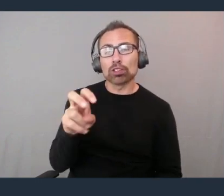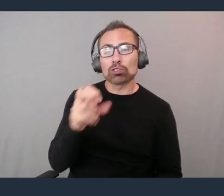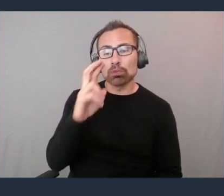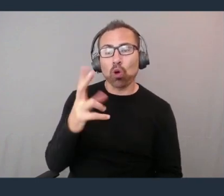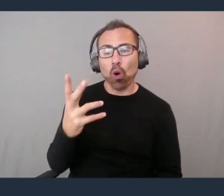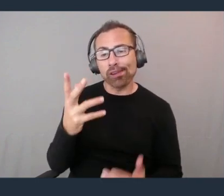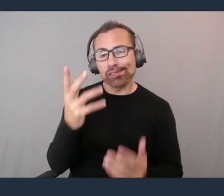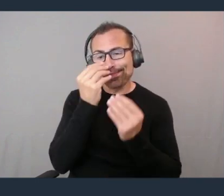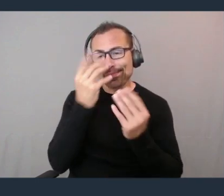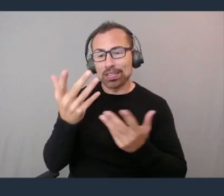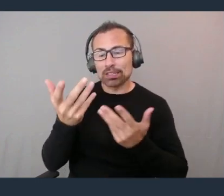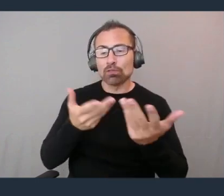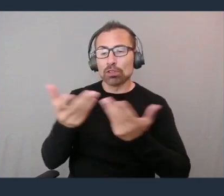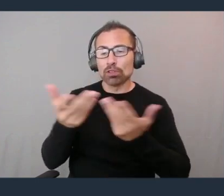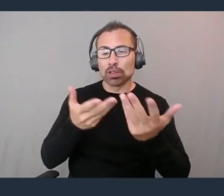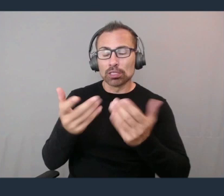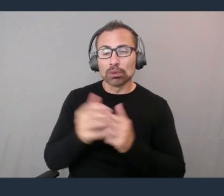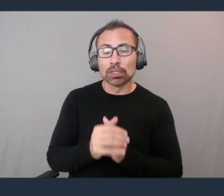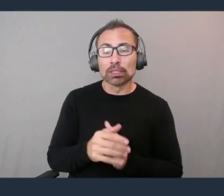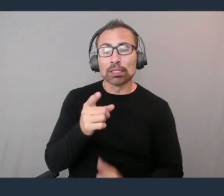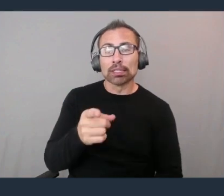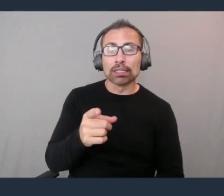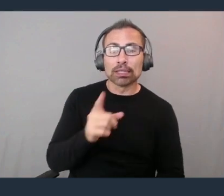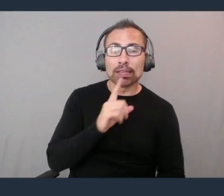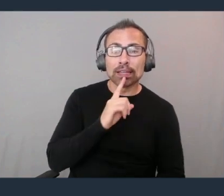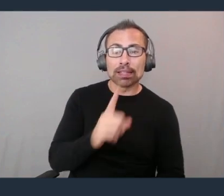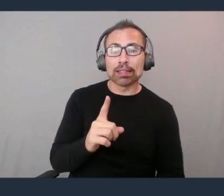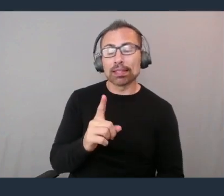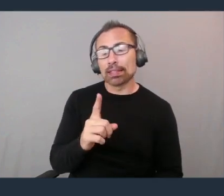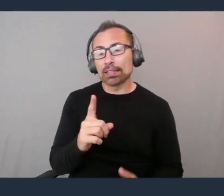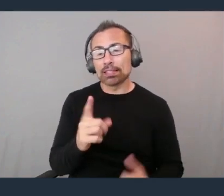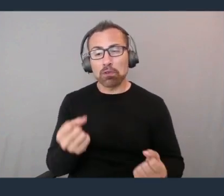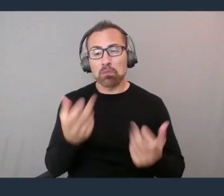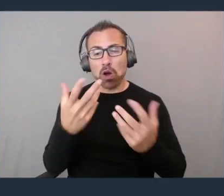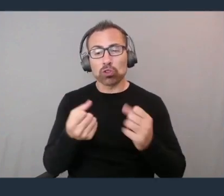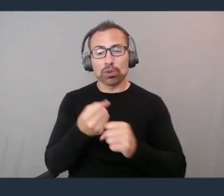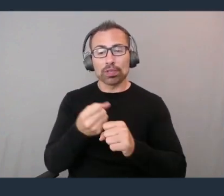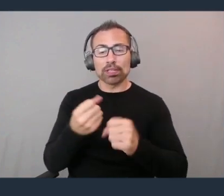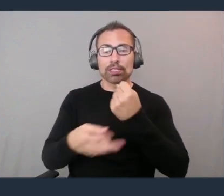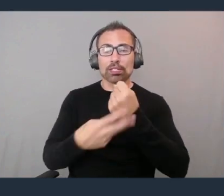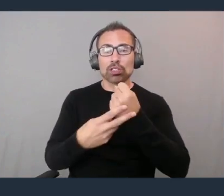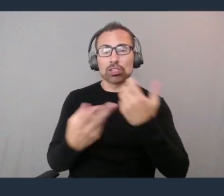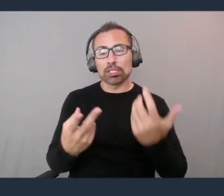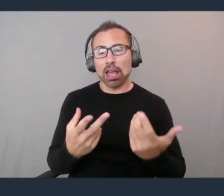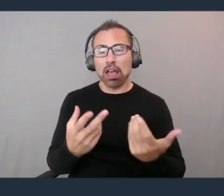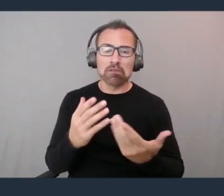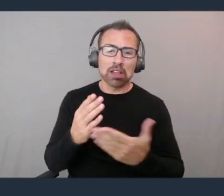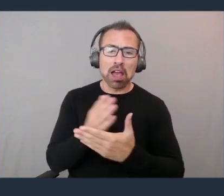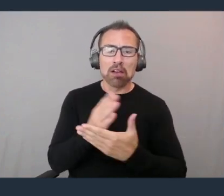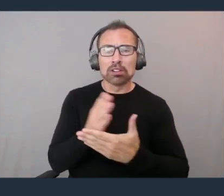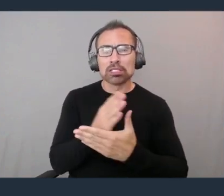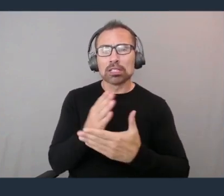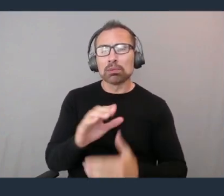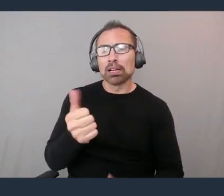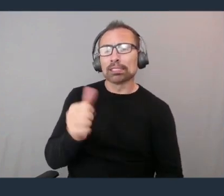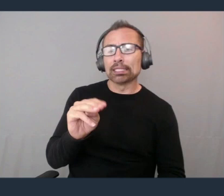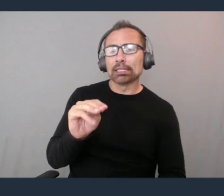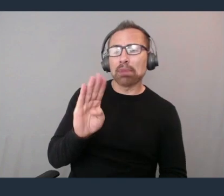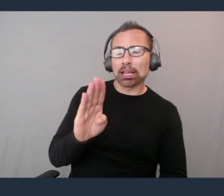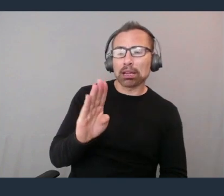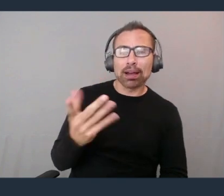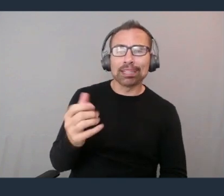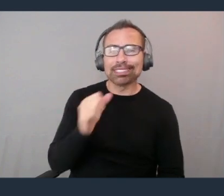chatbots. This data is saved for multiple years, has an average object size of, say, 10 megabytes, and is infrequently